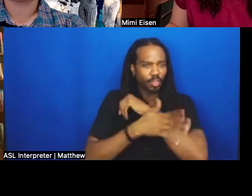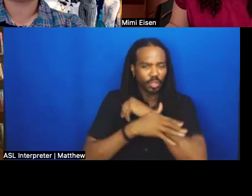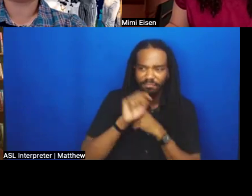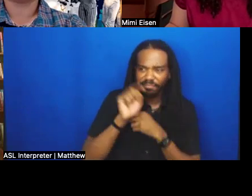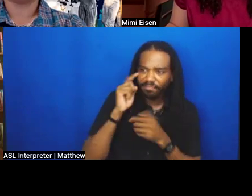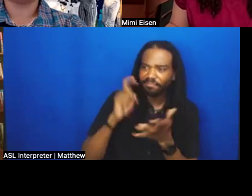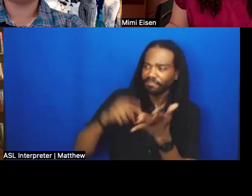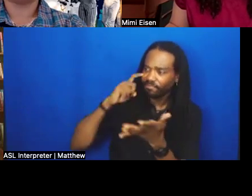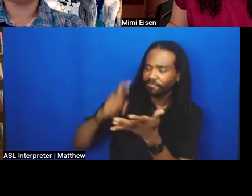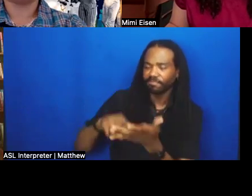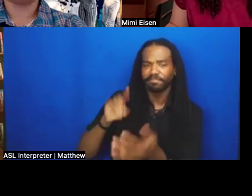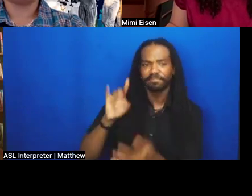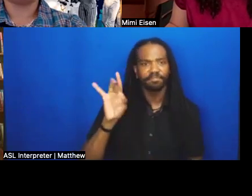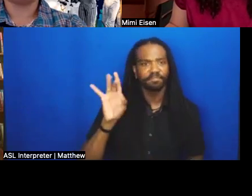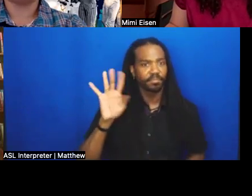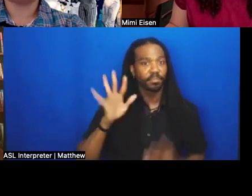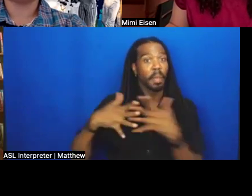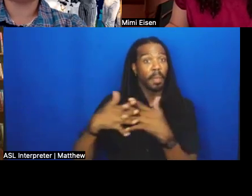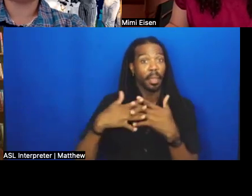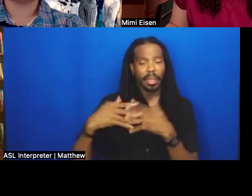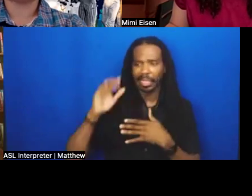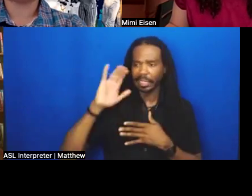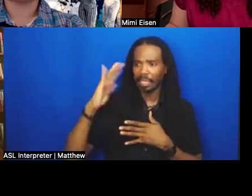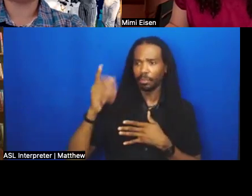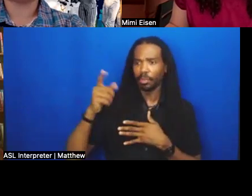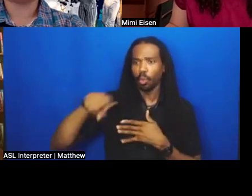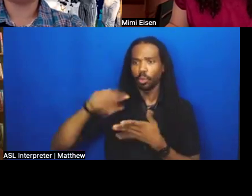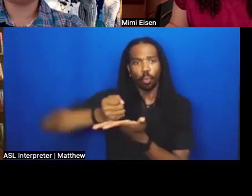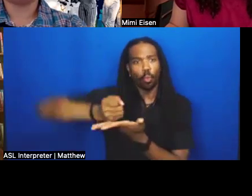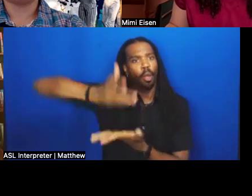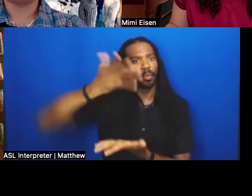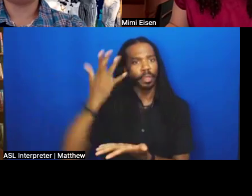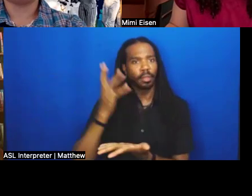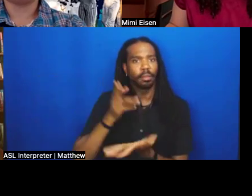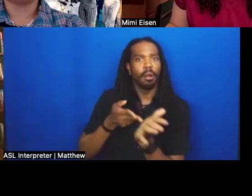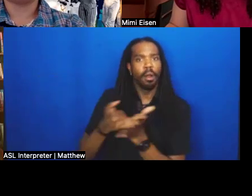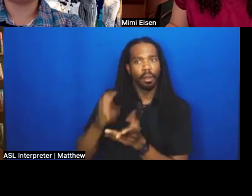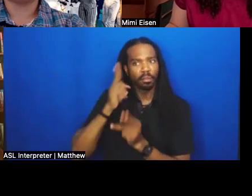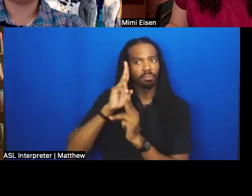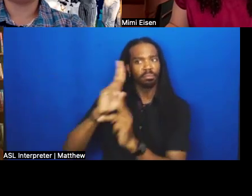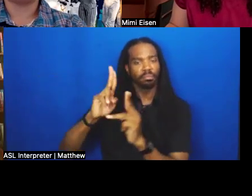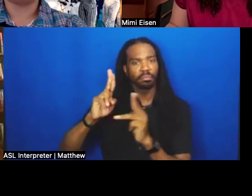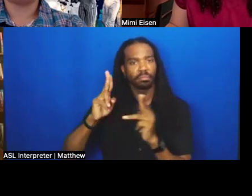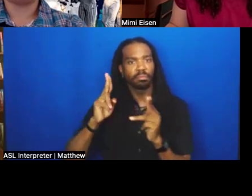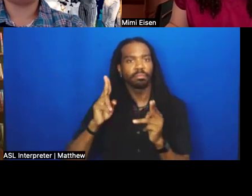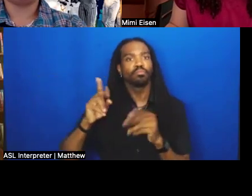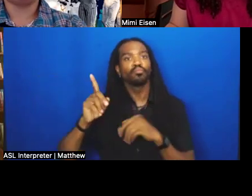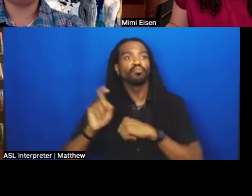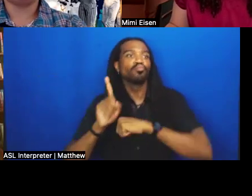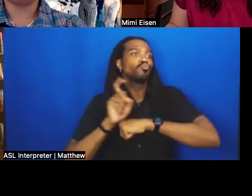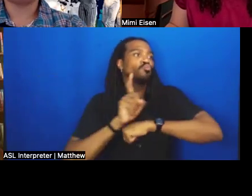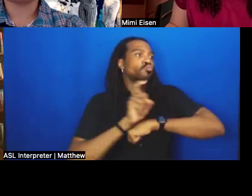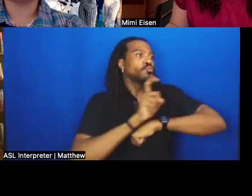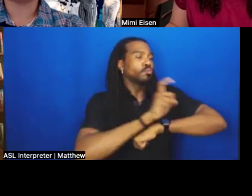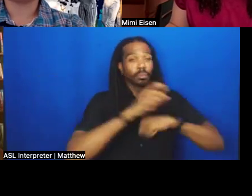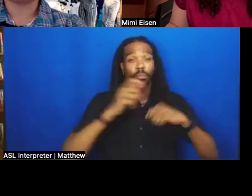quote, wealthy and dignified mortals roll along the streets in all the parade and trappings of royalty, while the lower class are